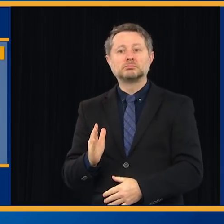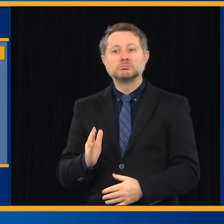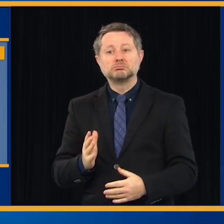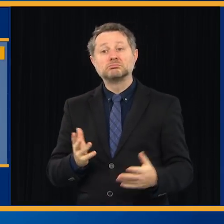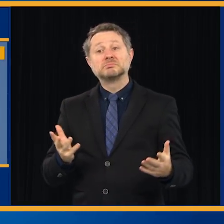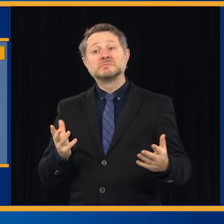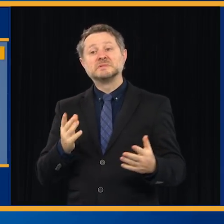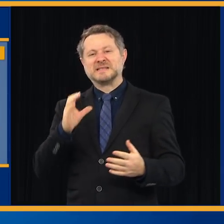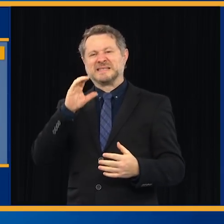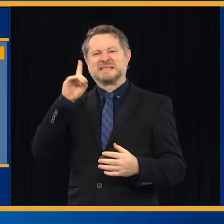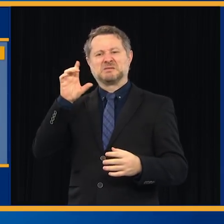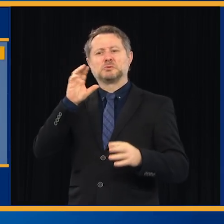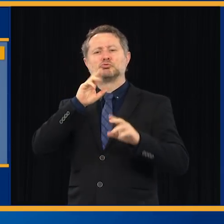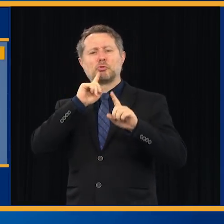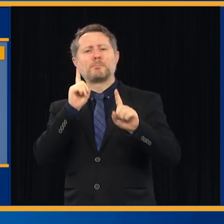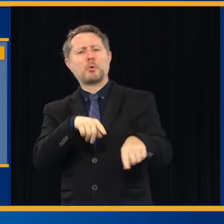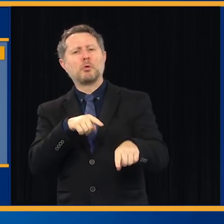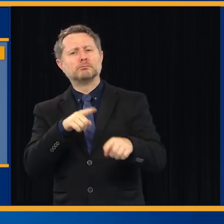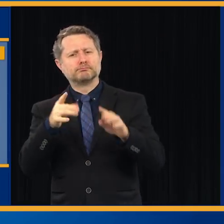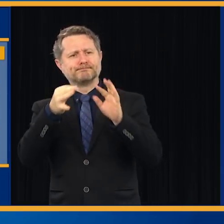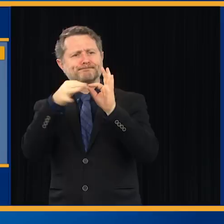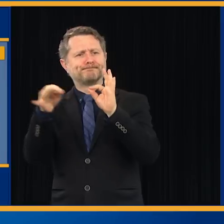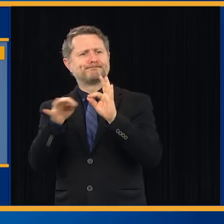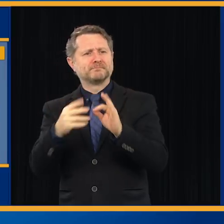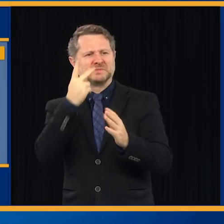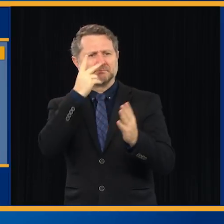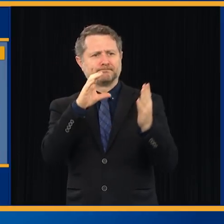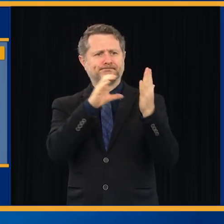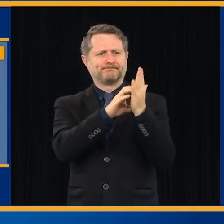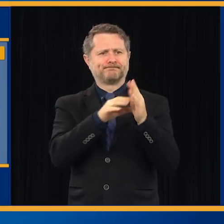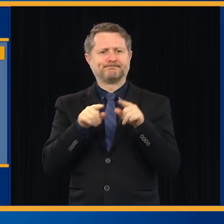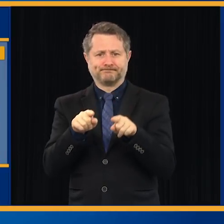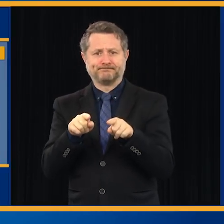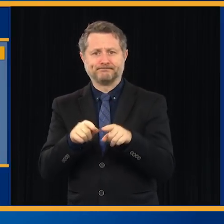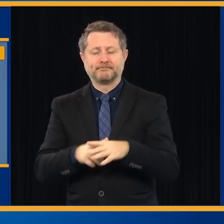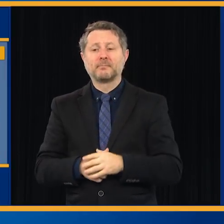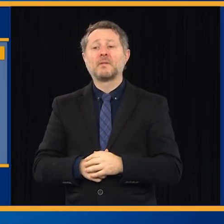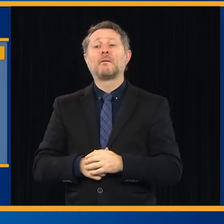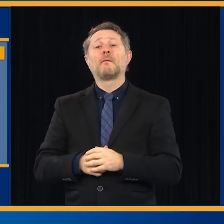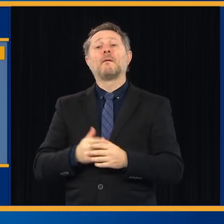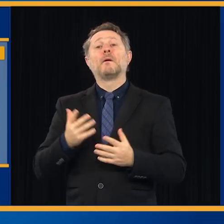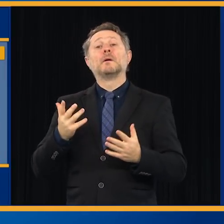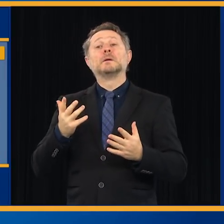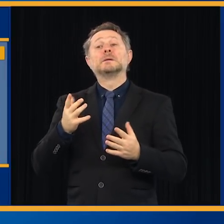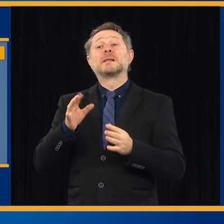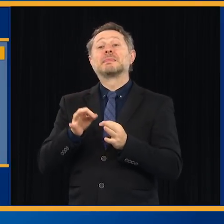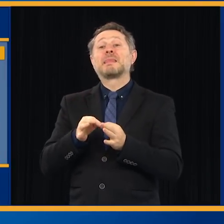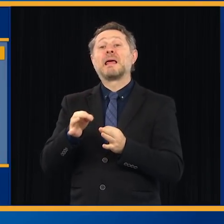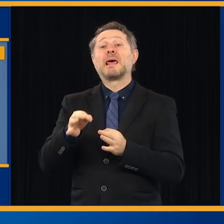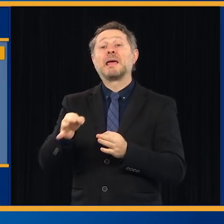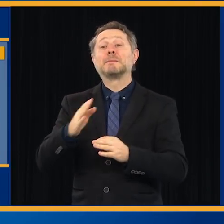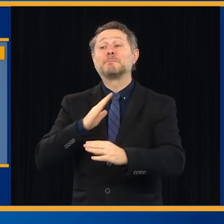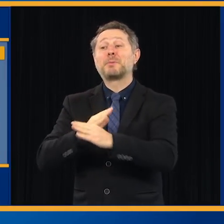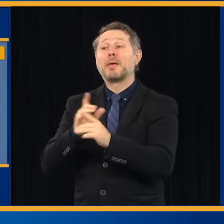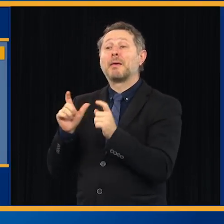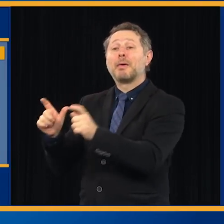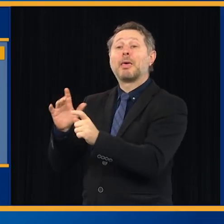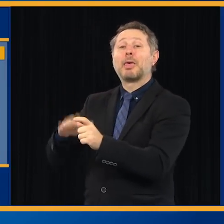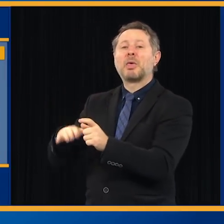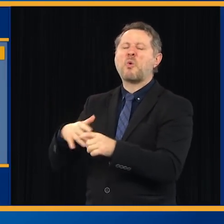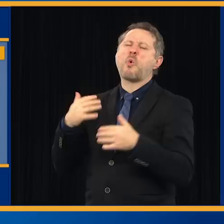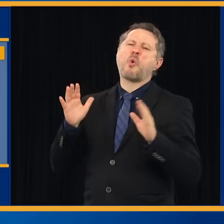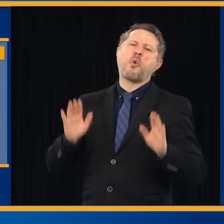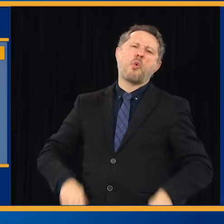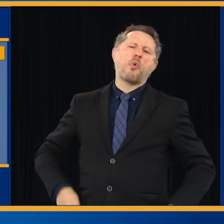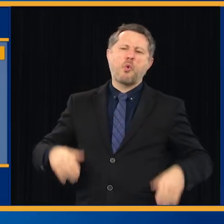The deputy director, principal deputy director, delaying travel bans allowed for the virus to spread throughout the United States and contributed to